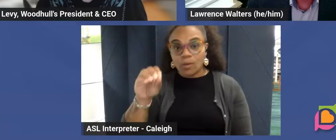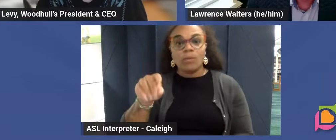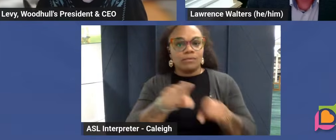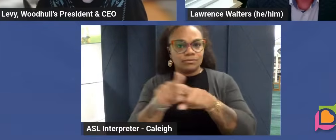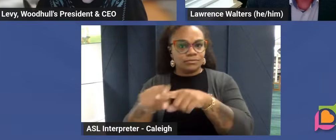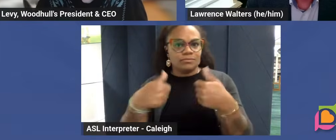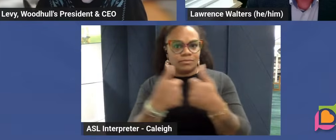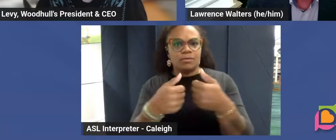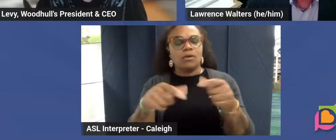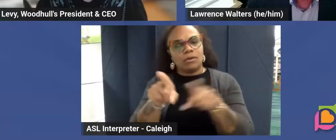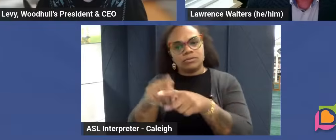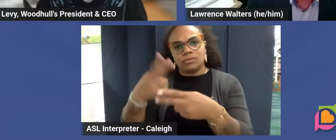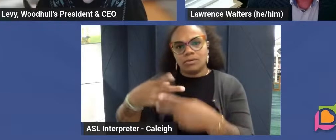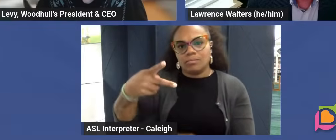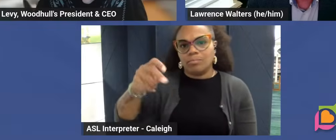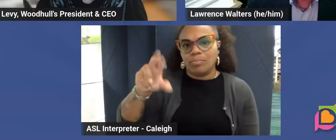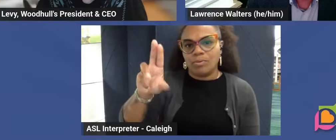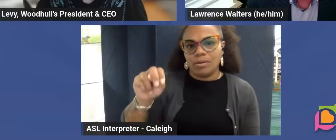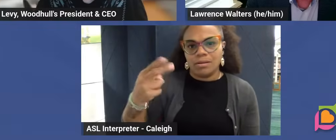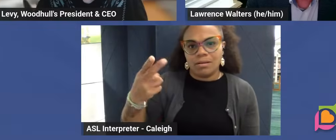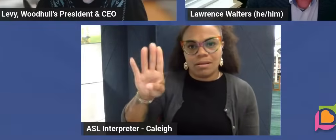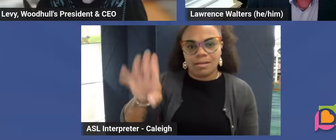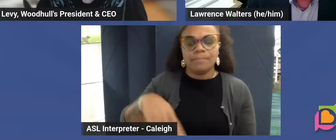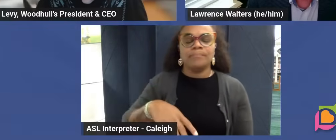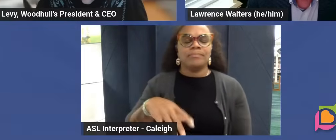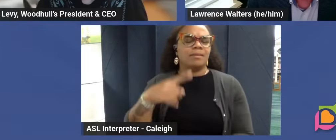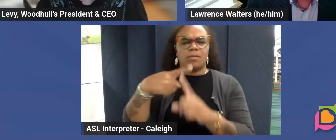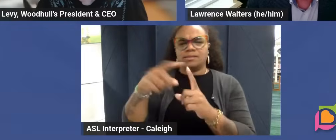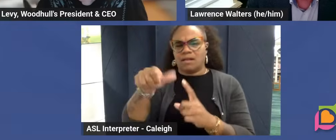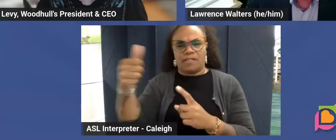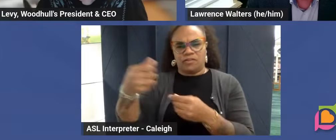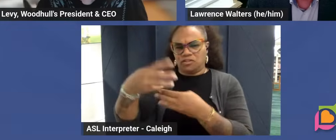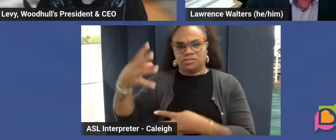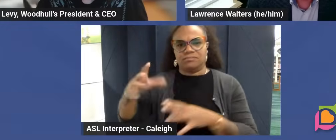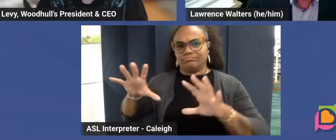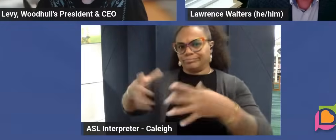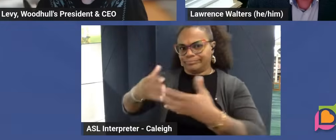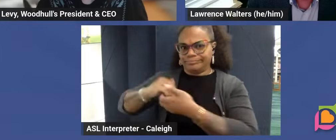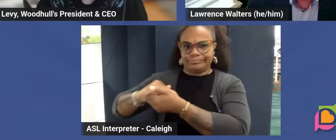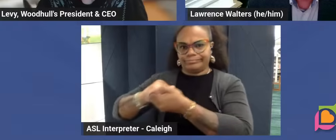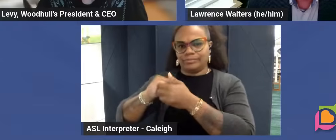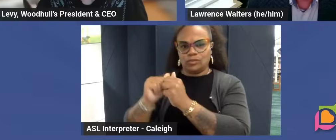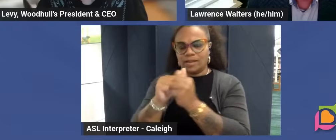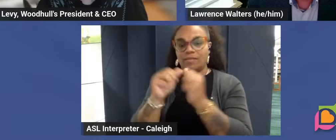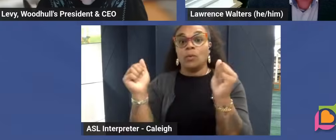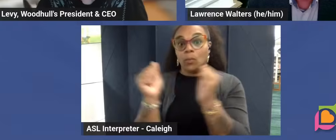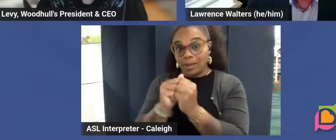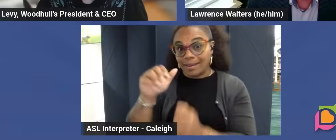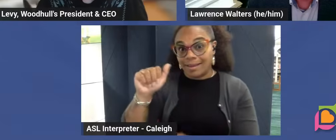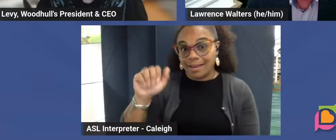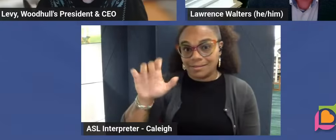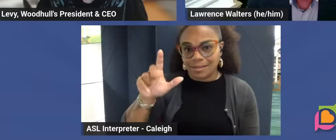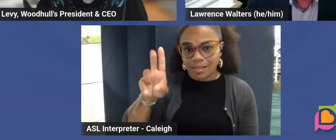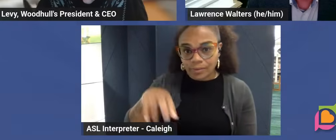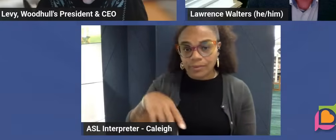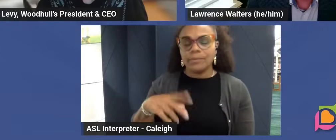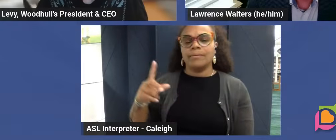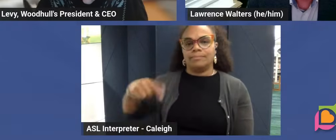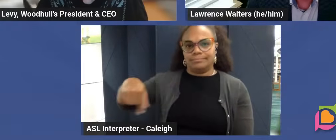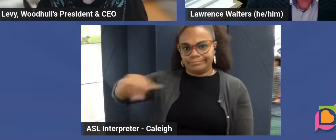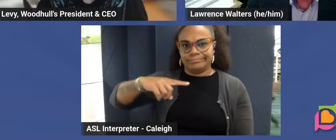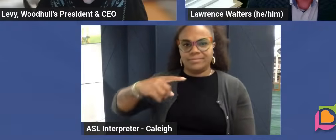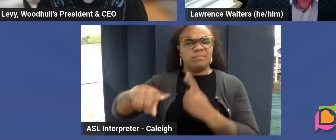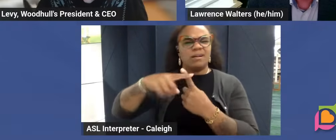known as Pornhub. Others teamed up with the ACLU and other